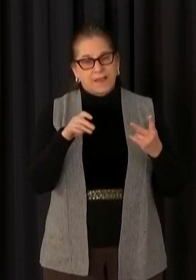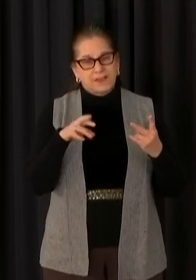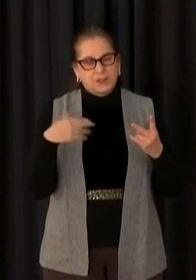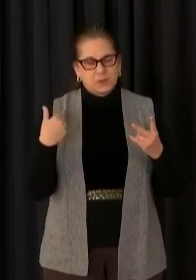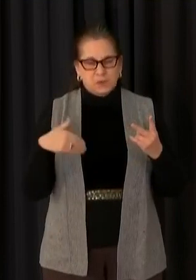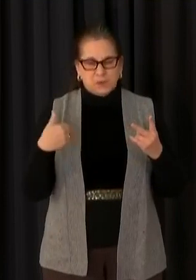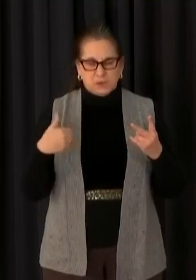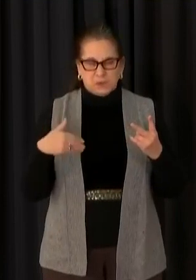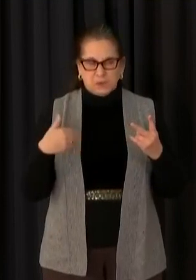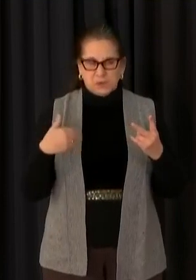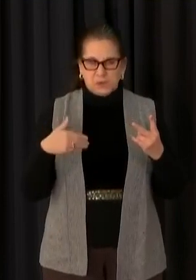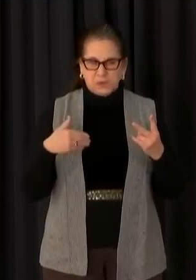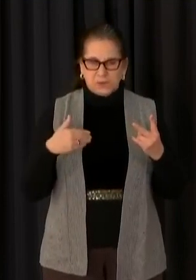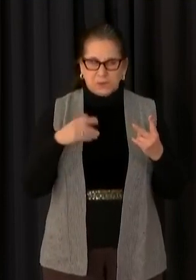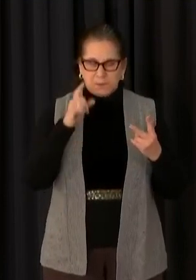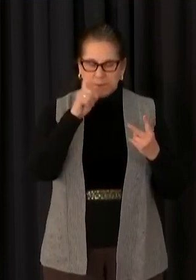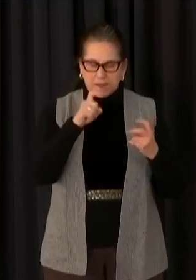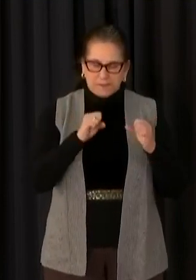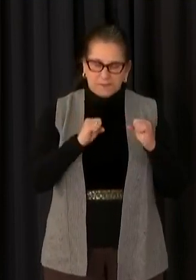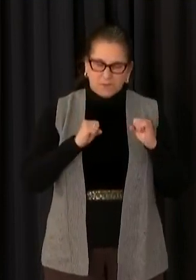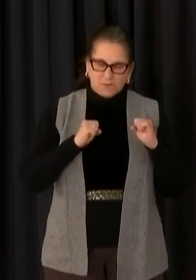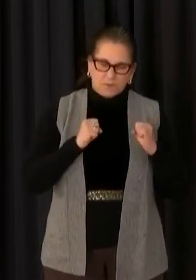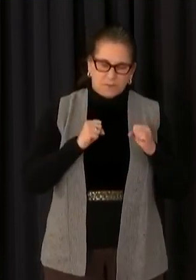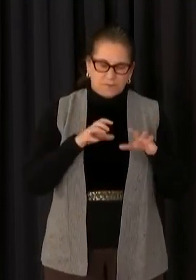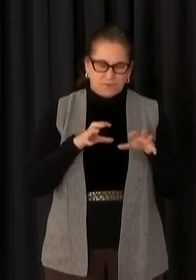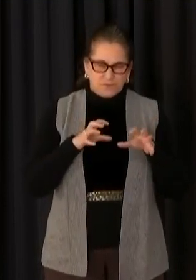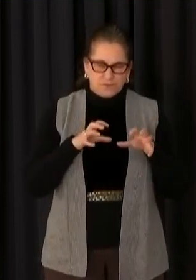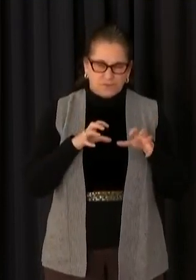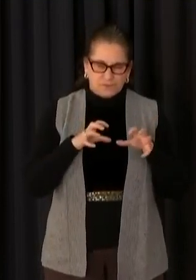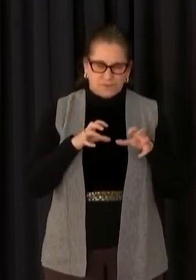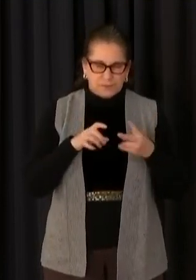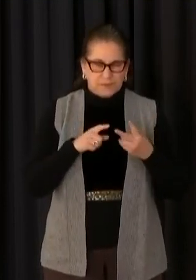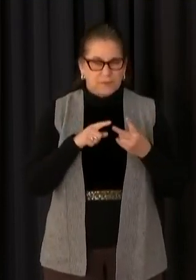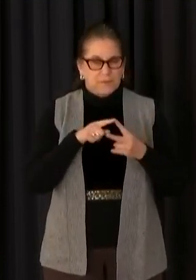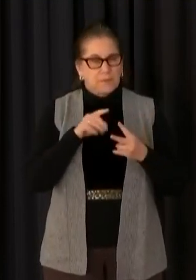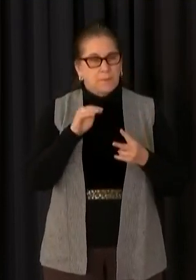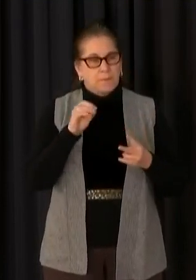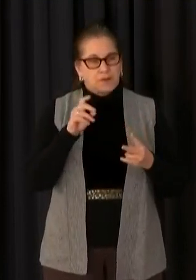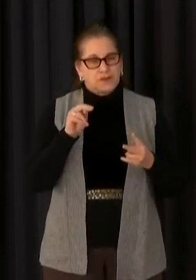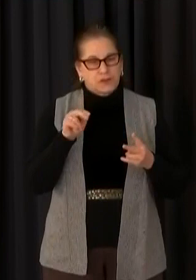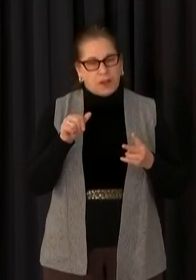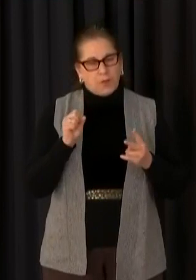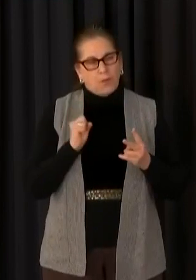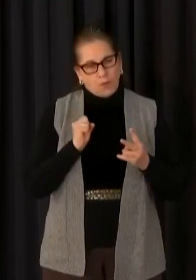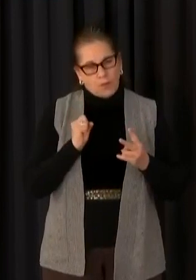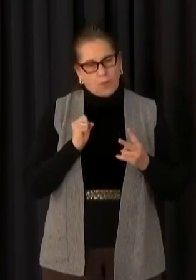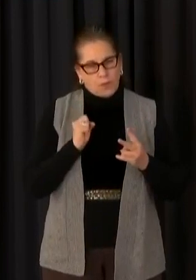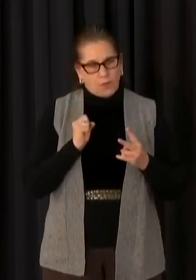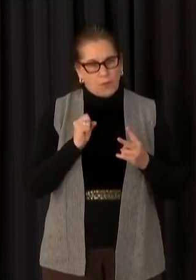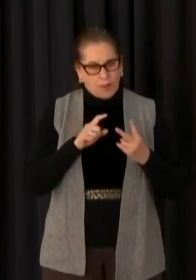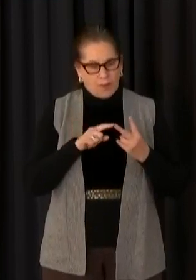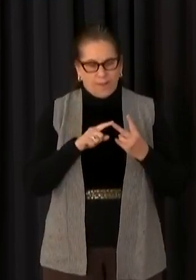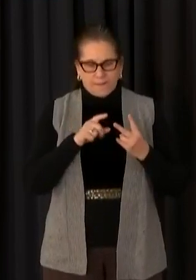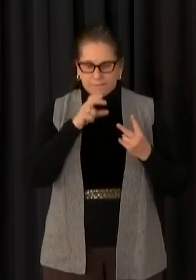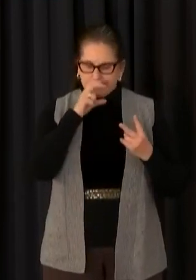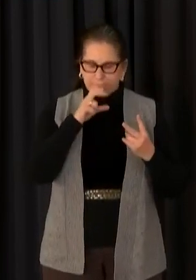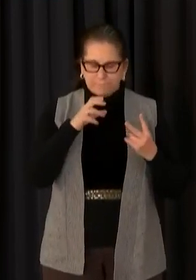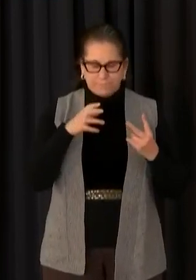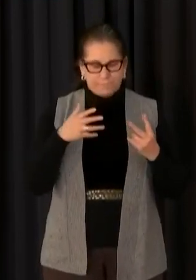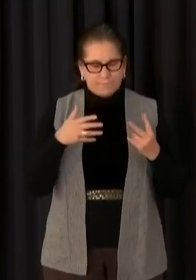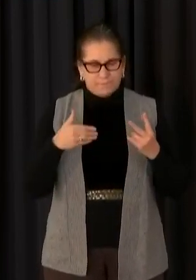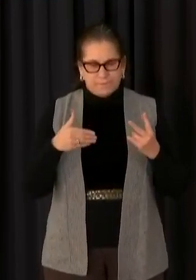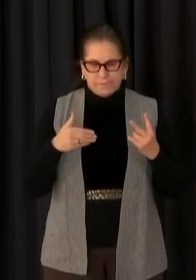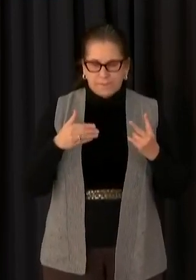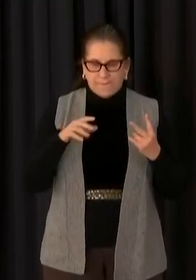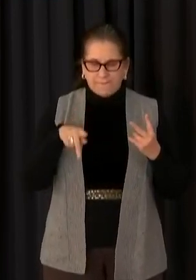temperatures below 90. The other one still has to be stored at cold temperatures, not as cold, and they have to be thawed, and